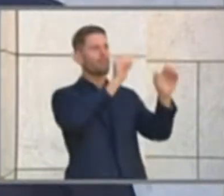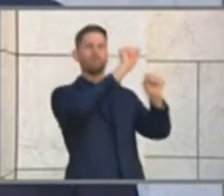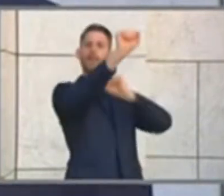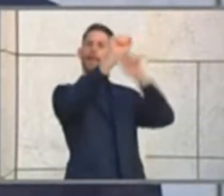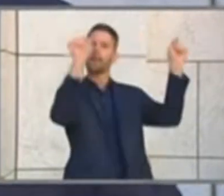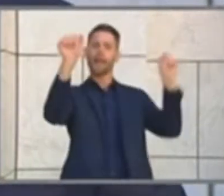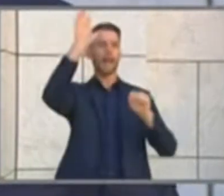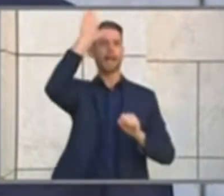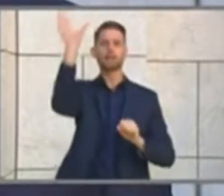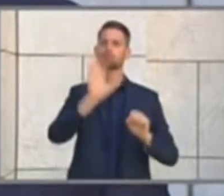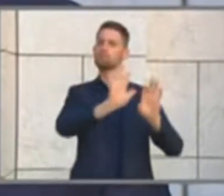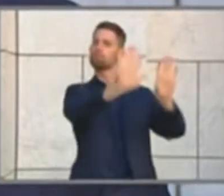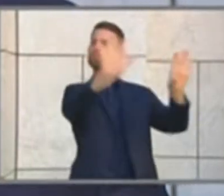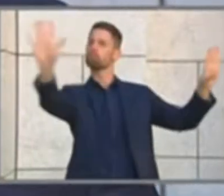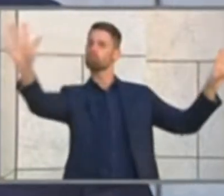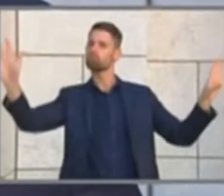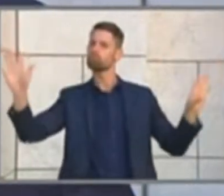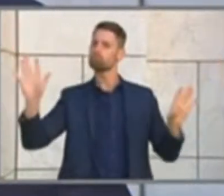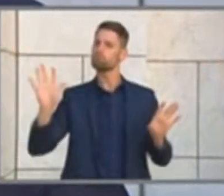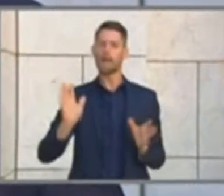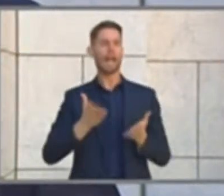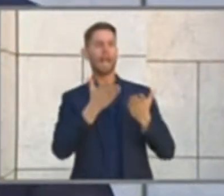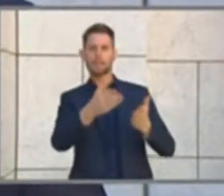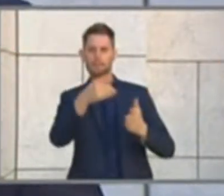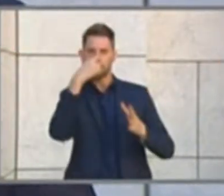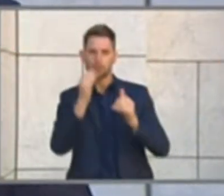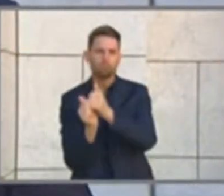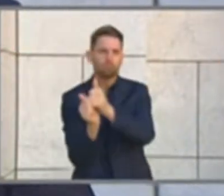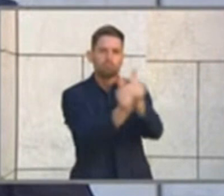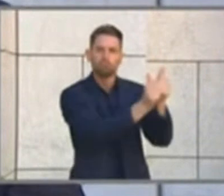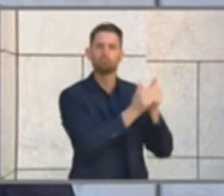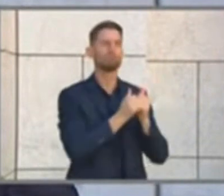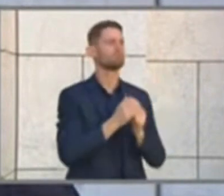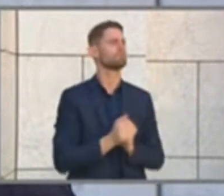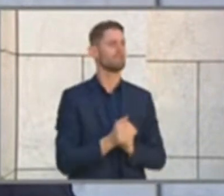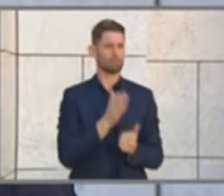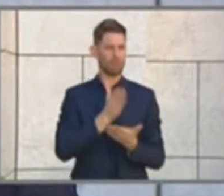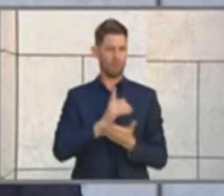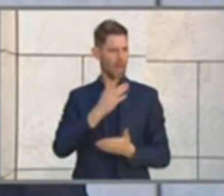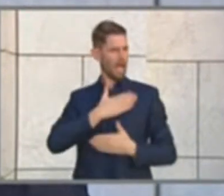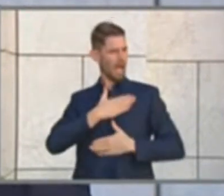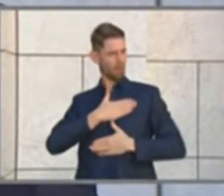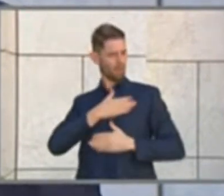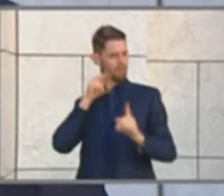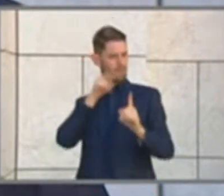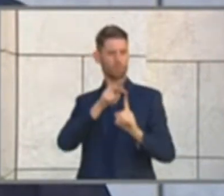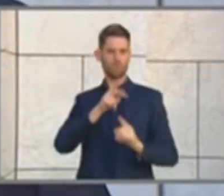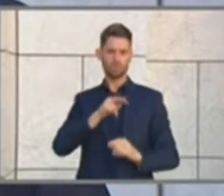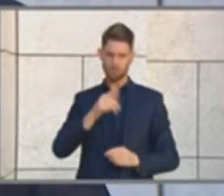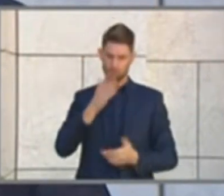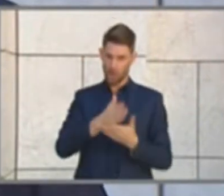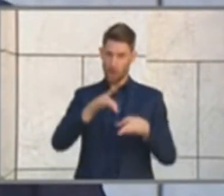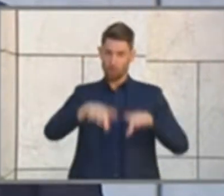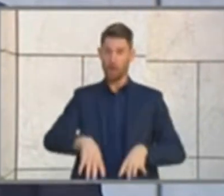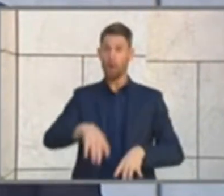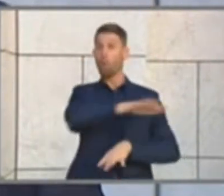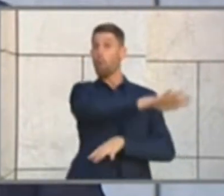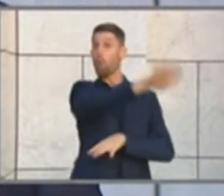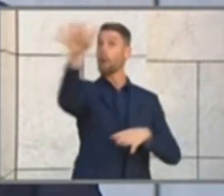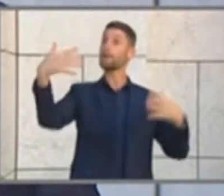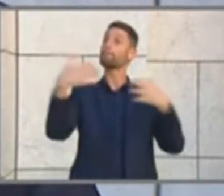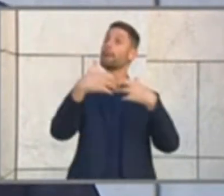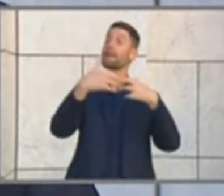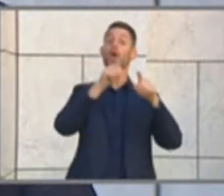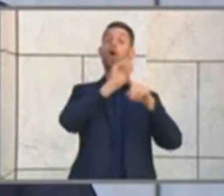up and enables for the free engagement between those nation states. And that's what we're about, and that's why I think Australia is held in the high